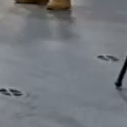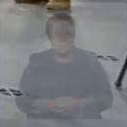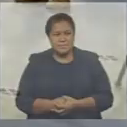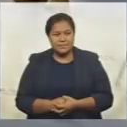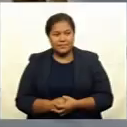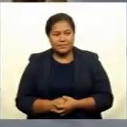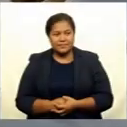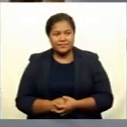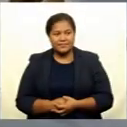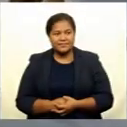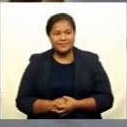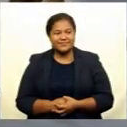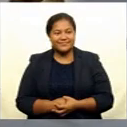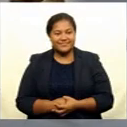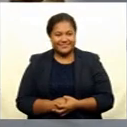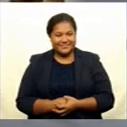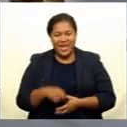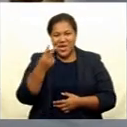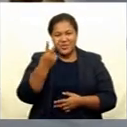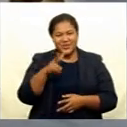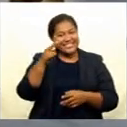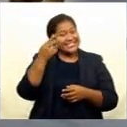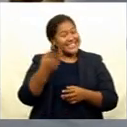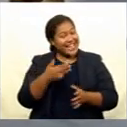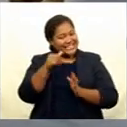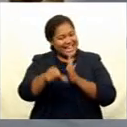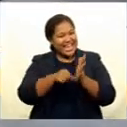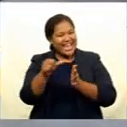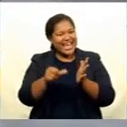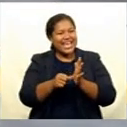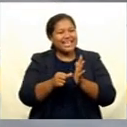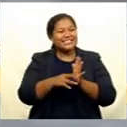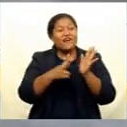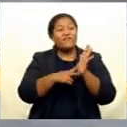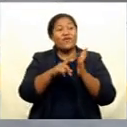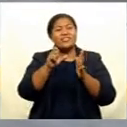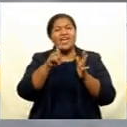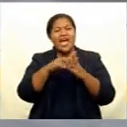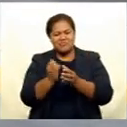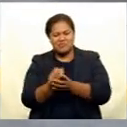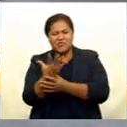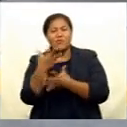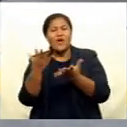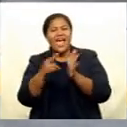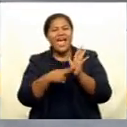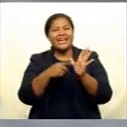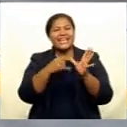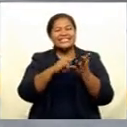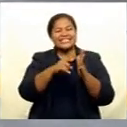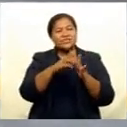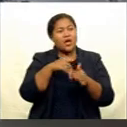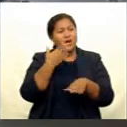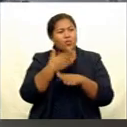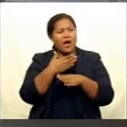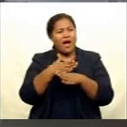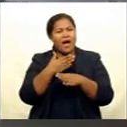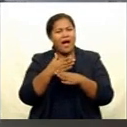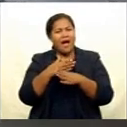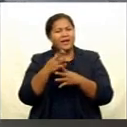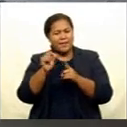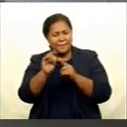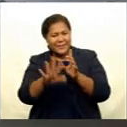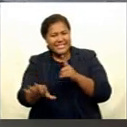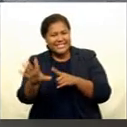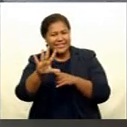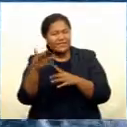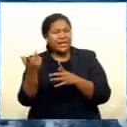Once again, 29-year-old Michelle Valea grew up in Asinu and was deployed on Indian Pacific Endeavour in 2017